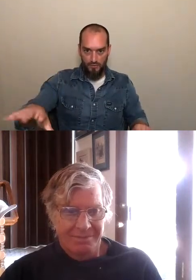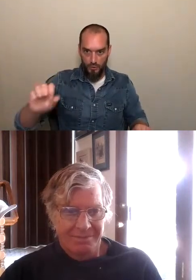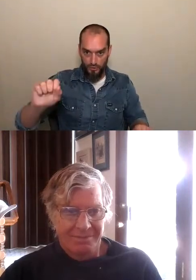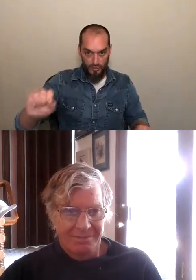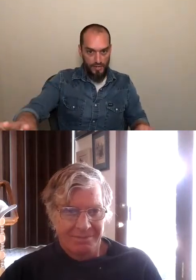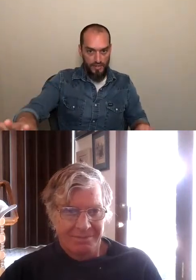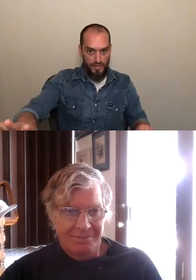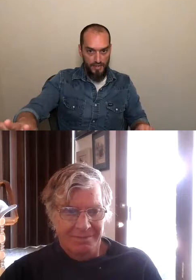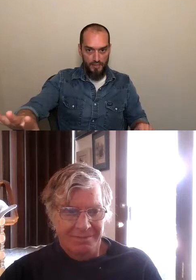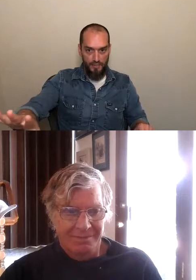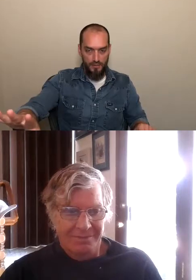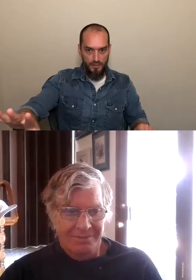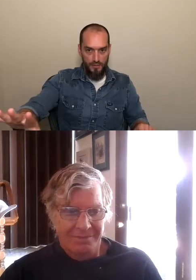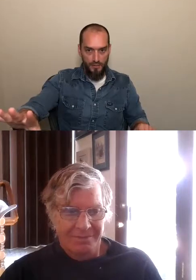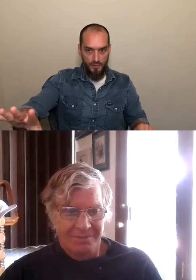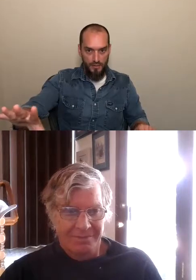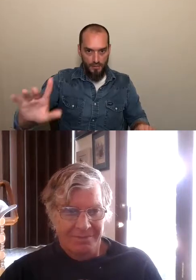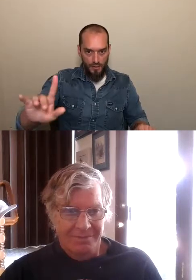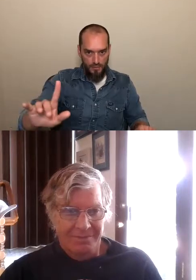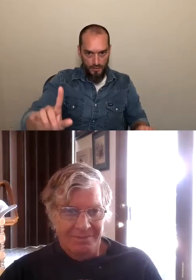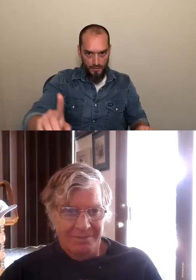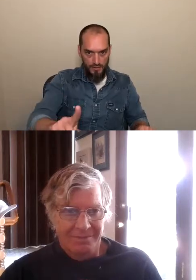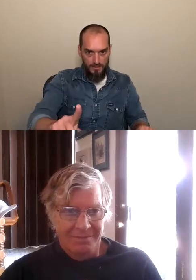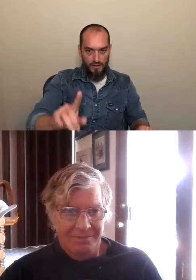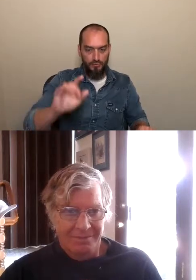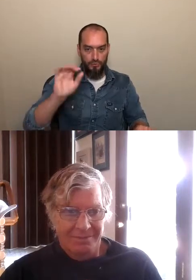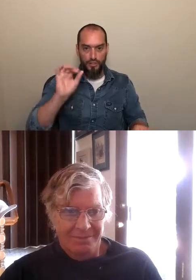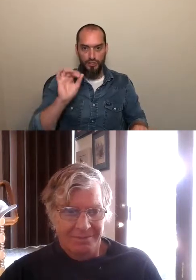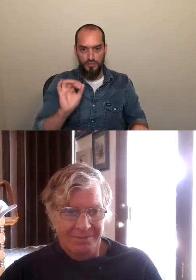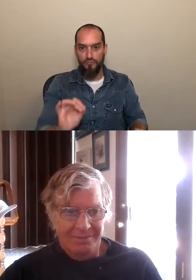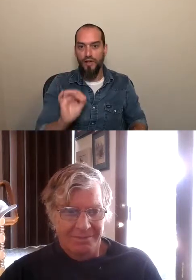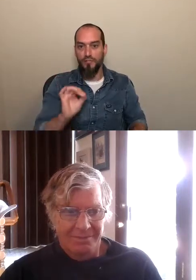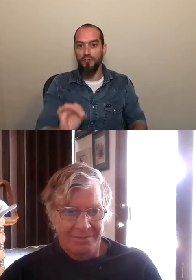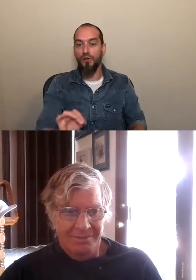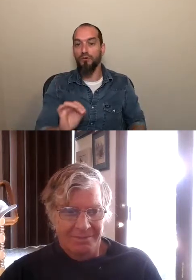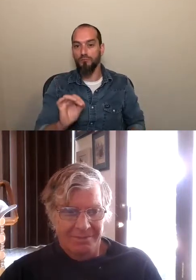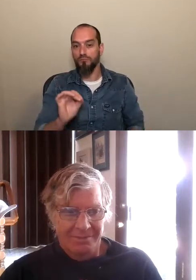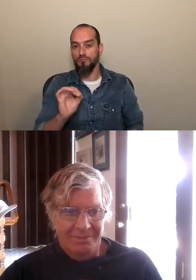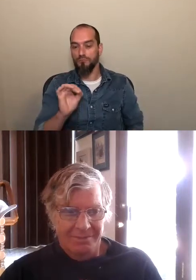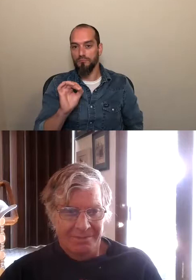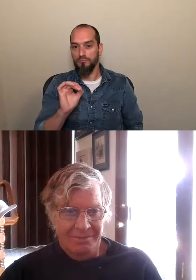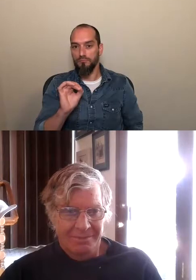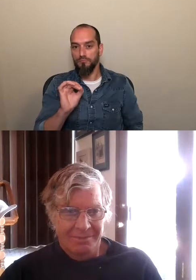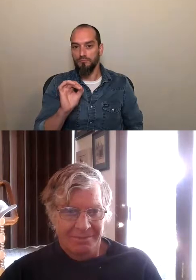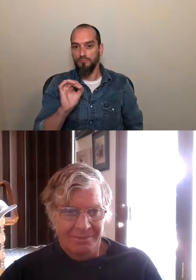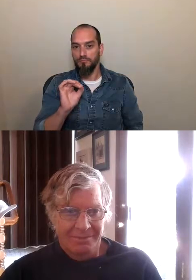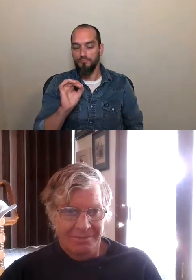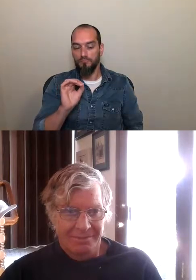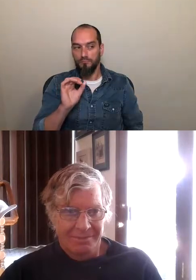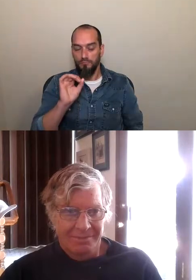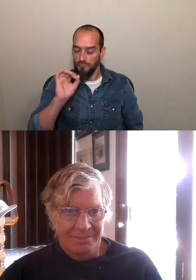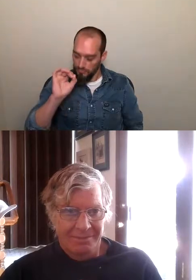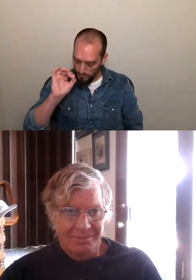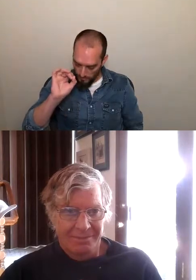out or just stay expanded, then that means air infiltration is affecting your home.